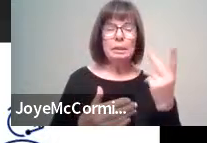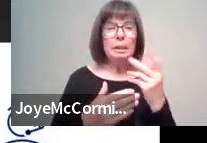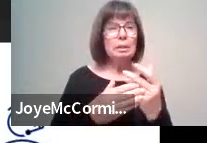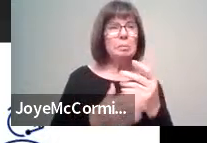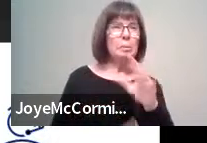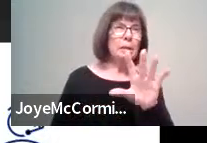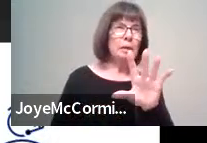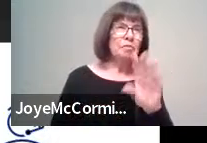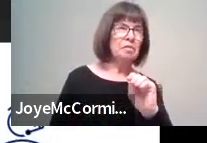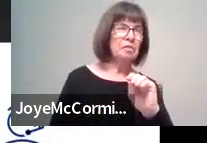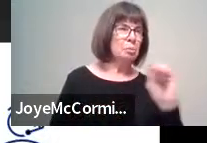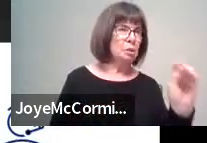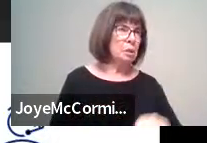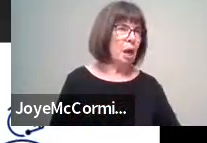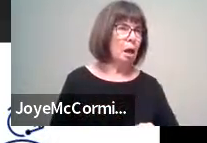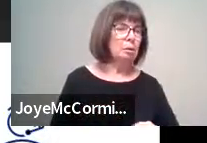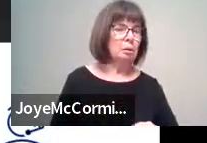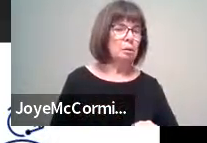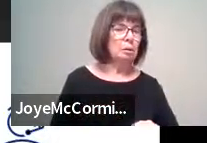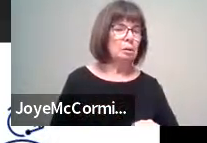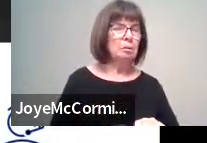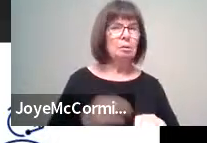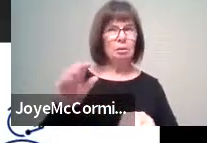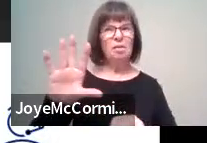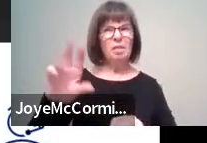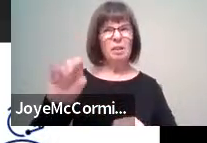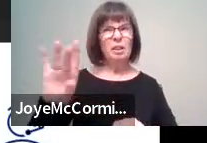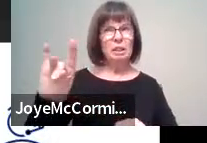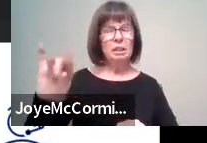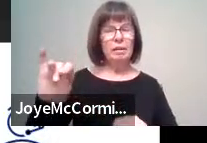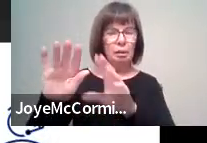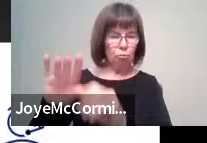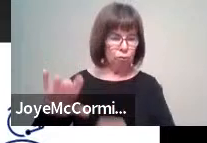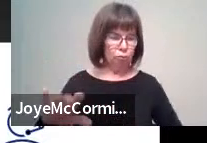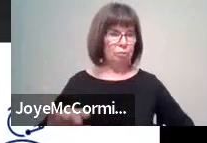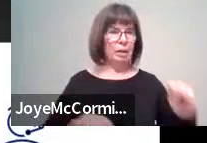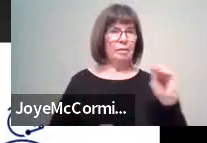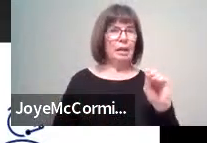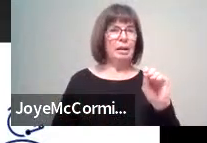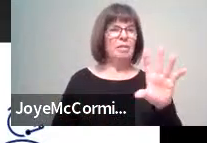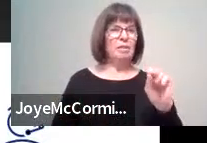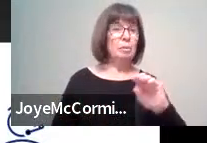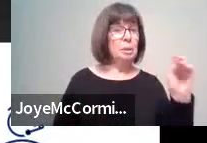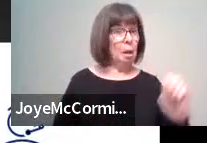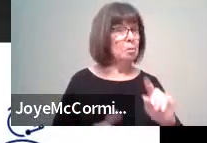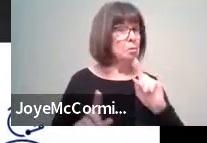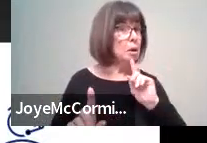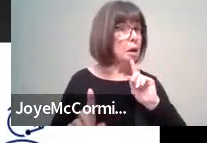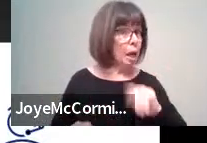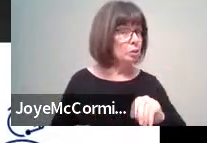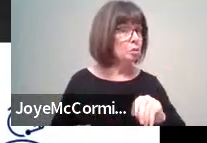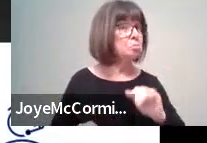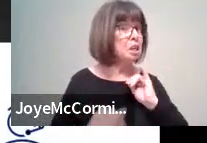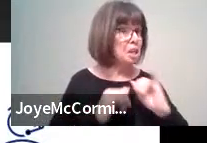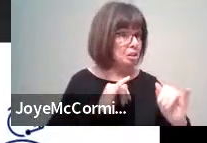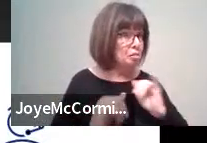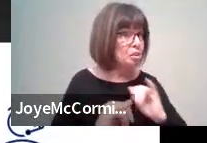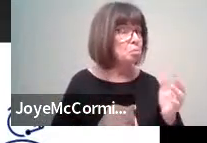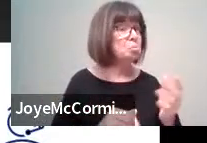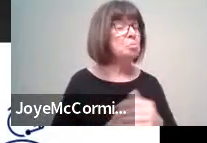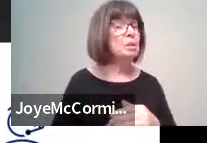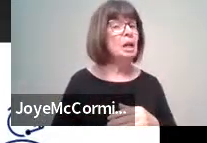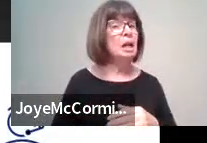cases of these 570, about 50% have both answered and agreed to an interview with us. And